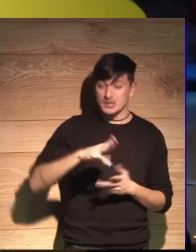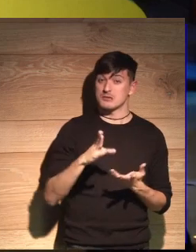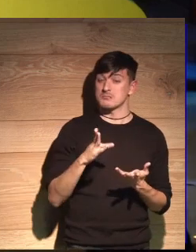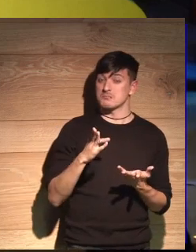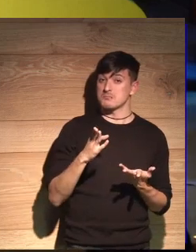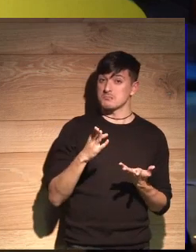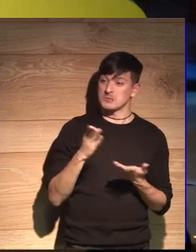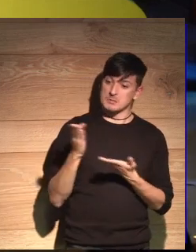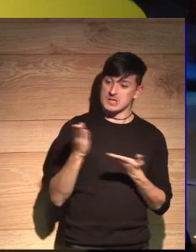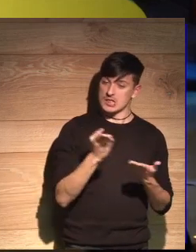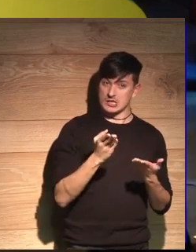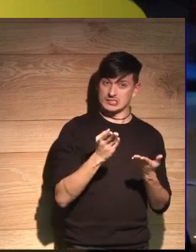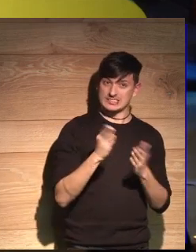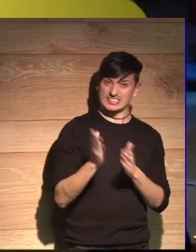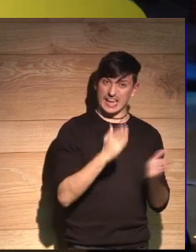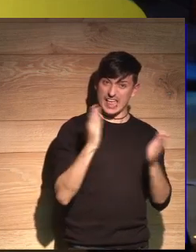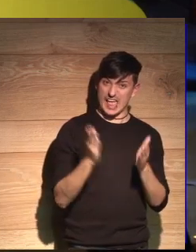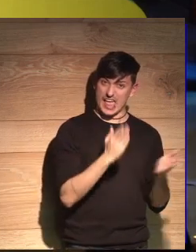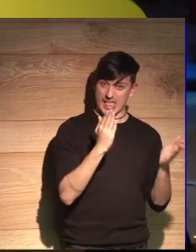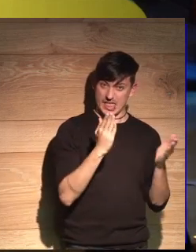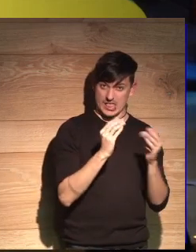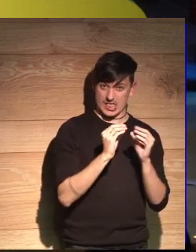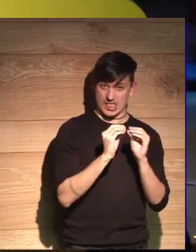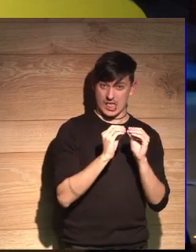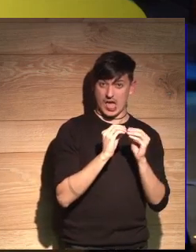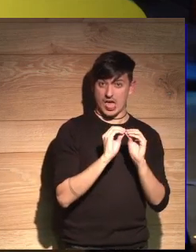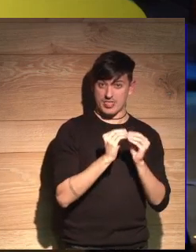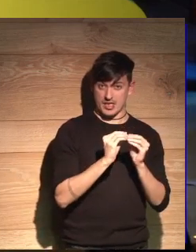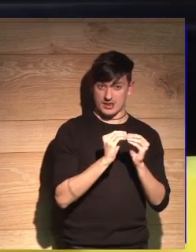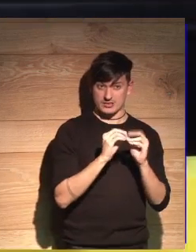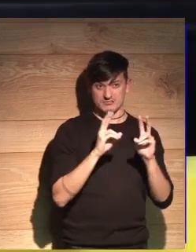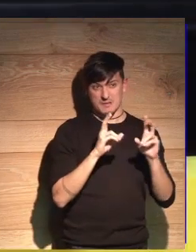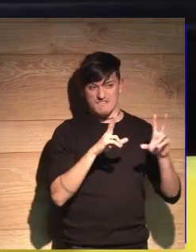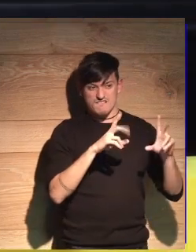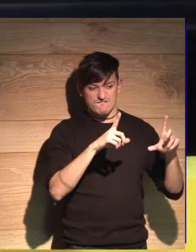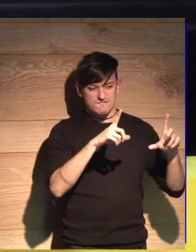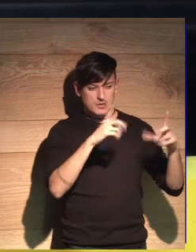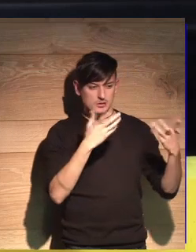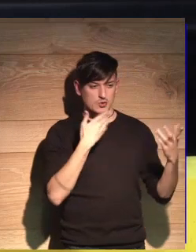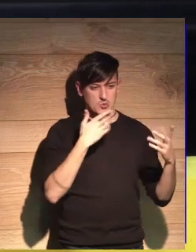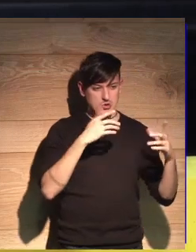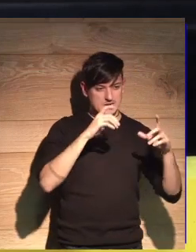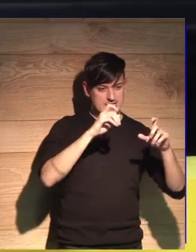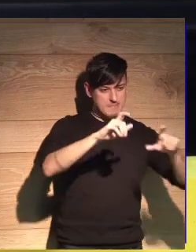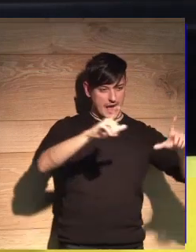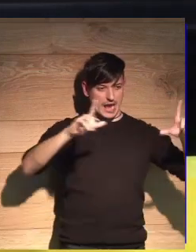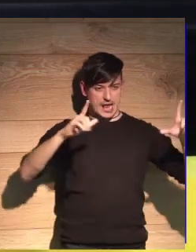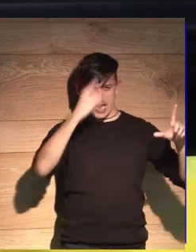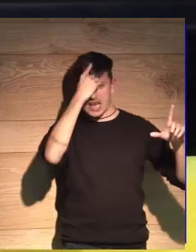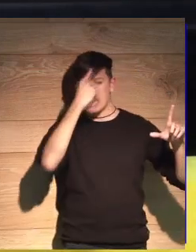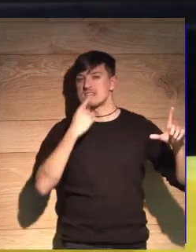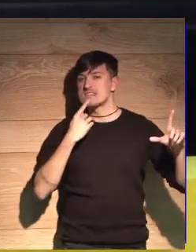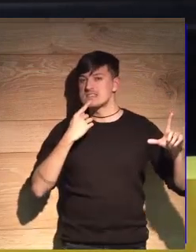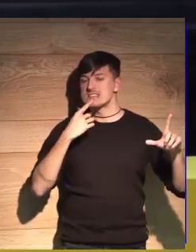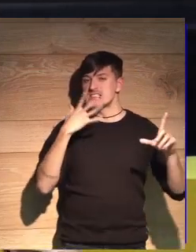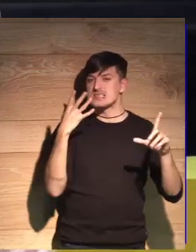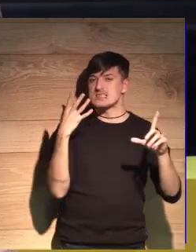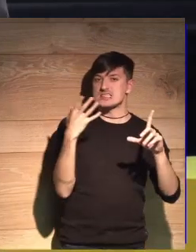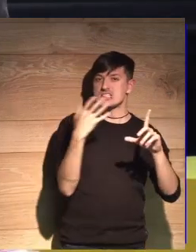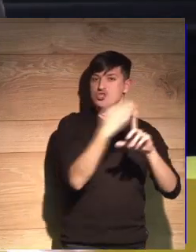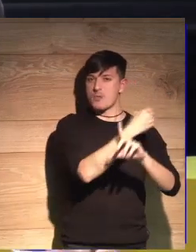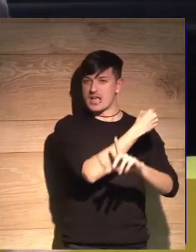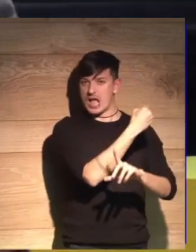but inspire us to have a series that will go further to non-wanting